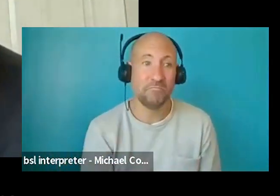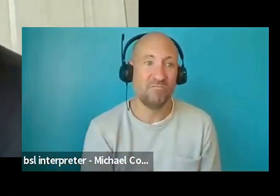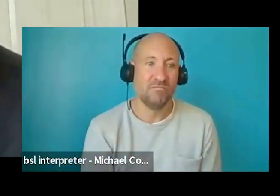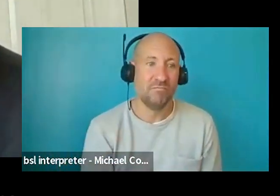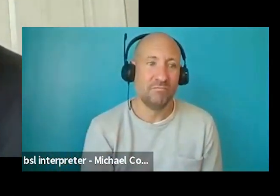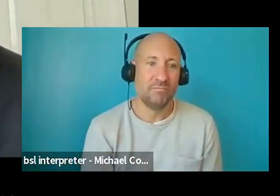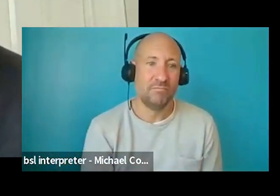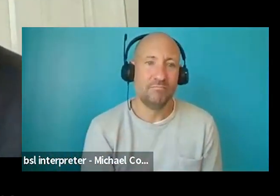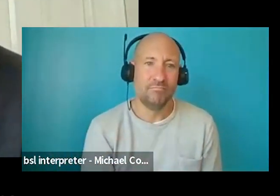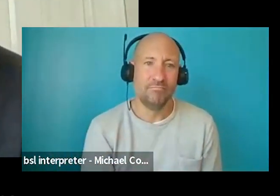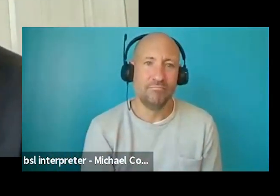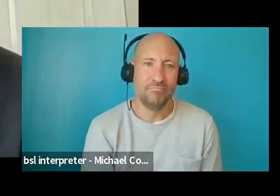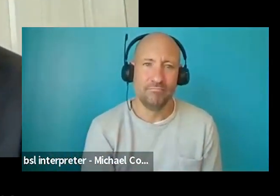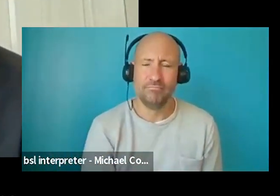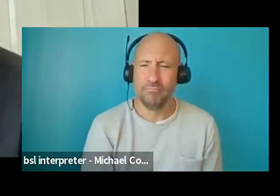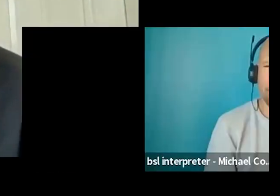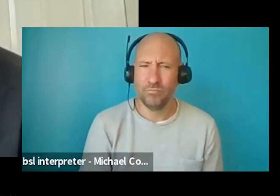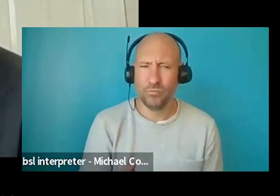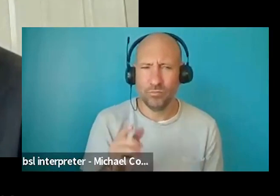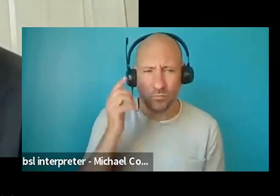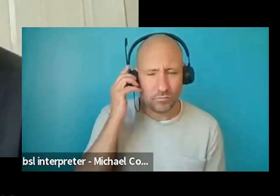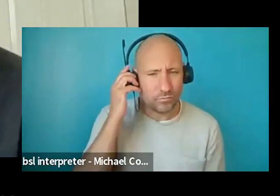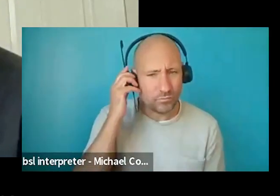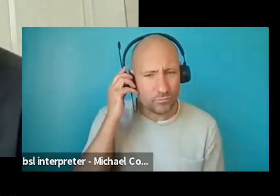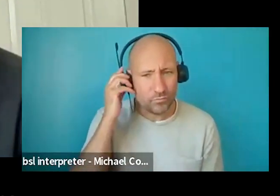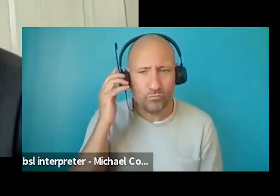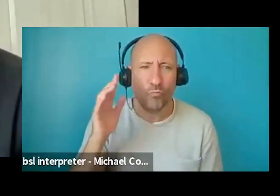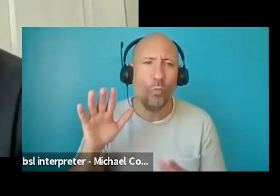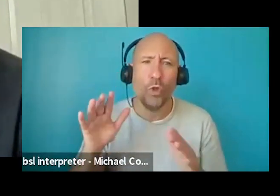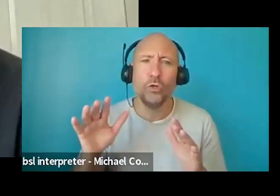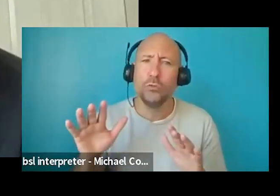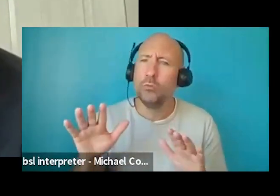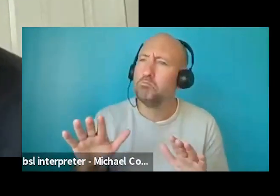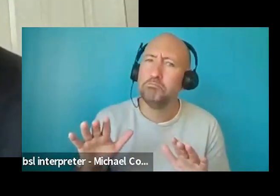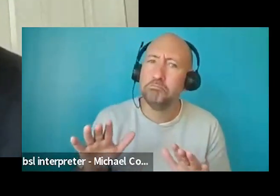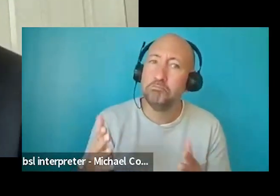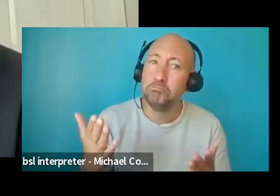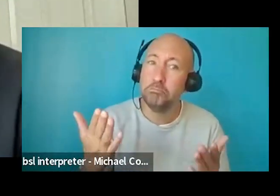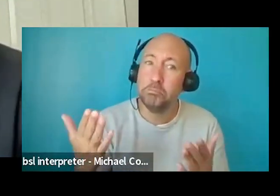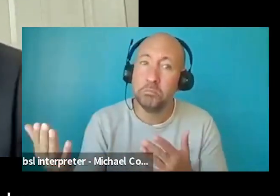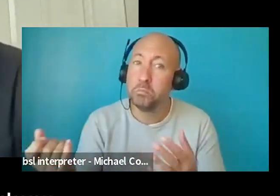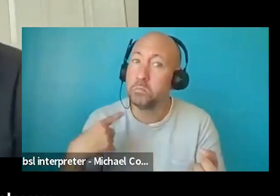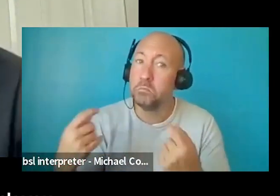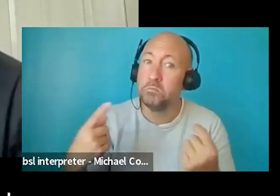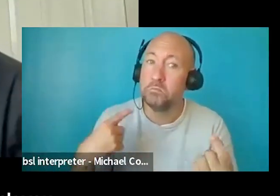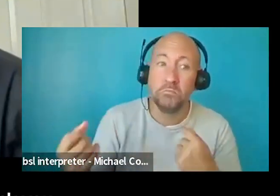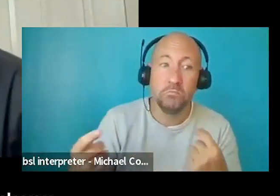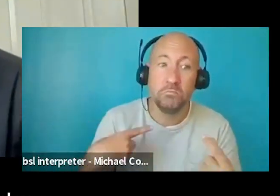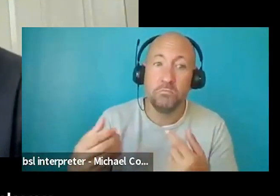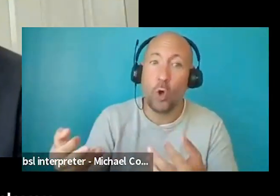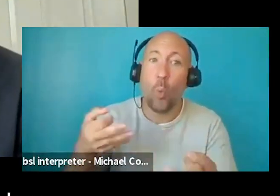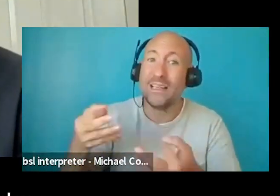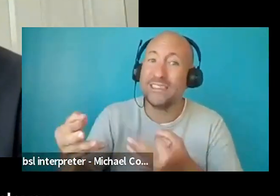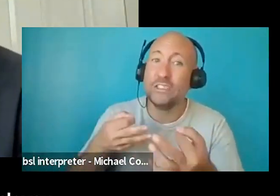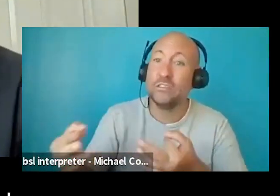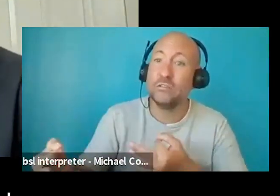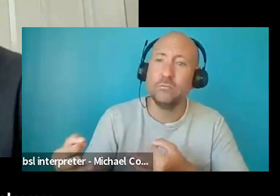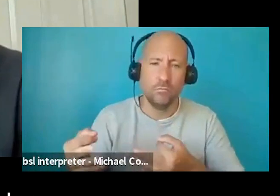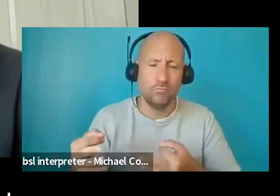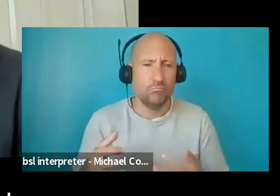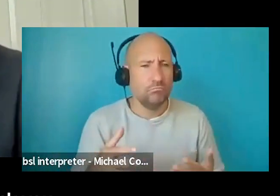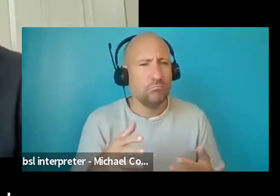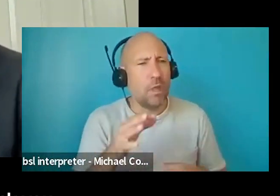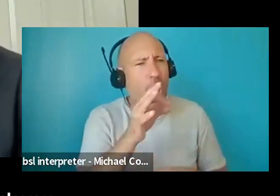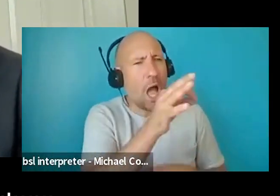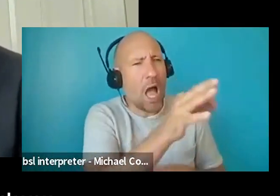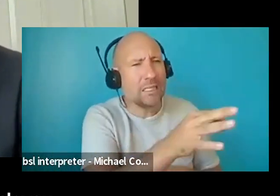And while we wait for those questions to come through, I wondered, Sabrina, whether I